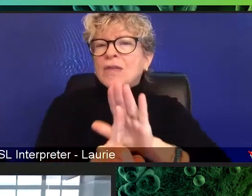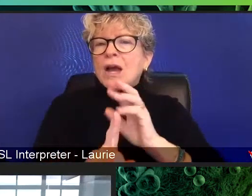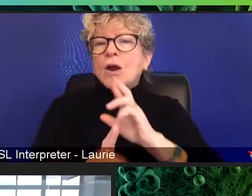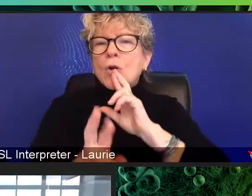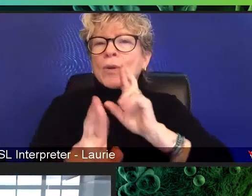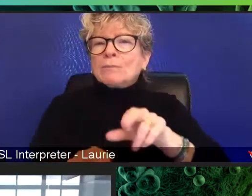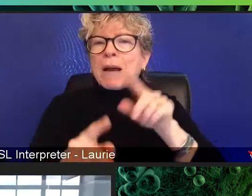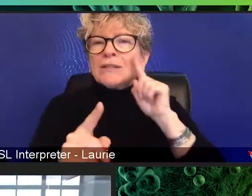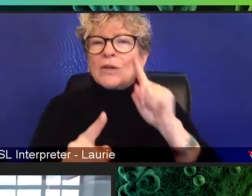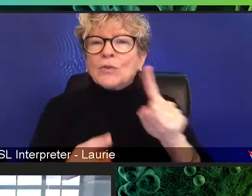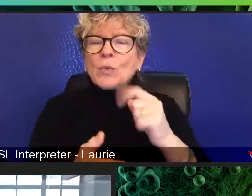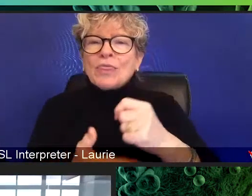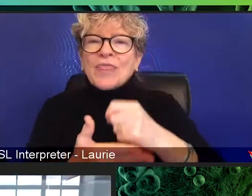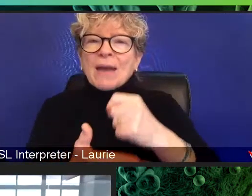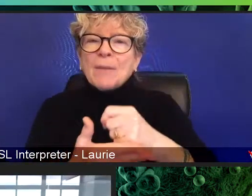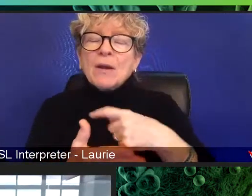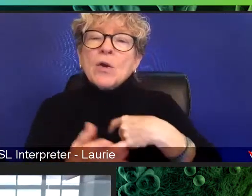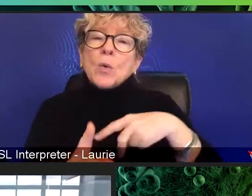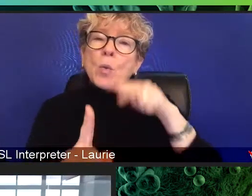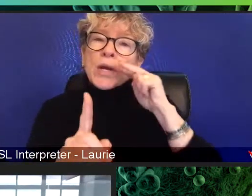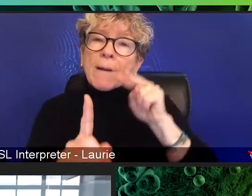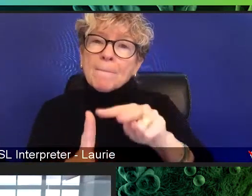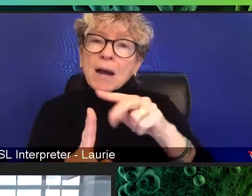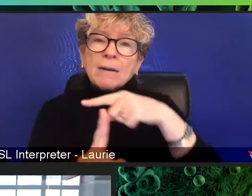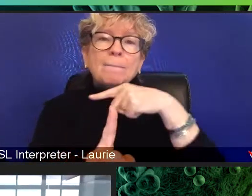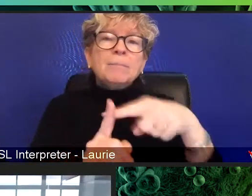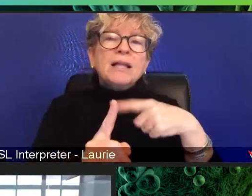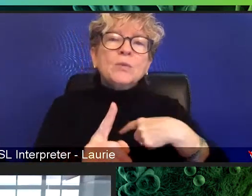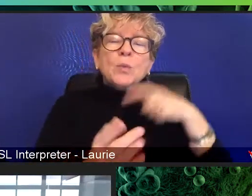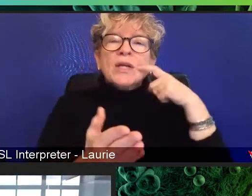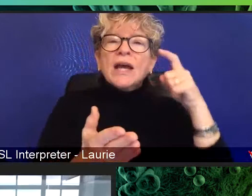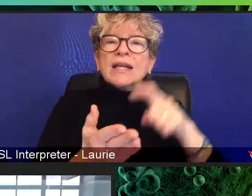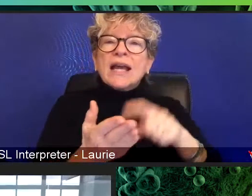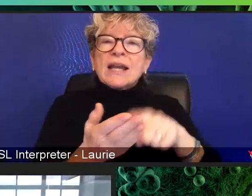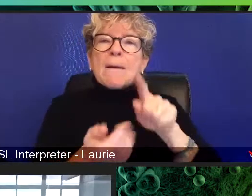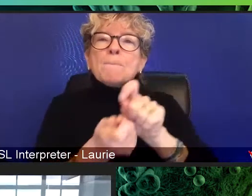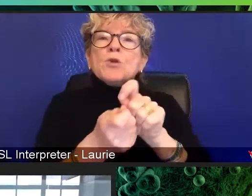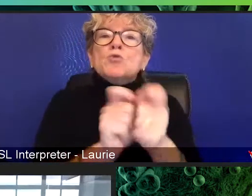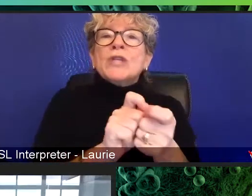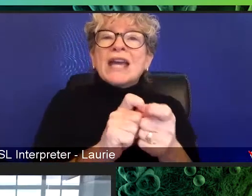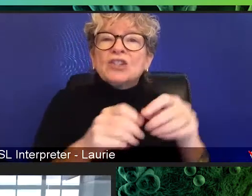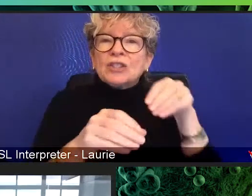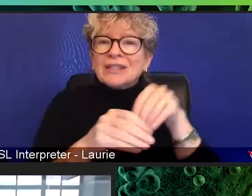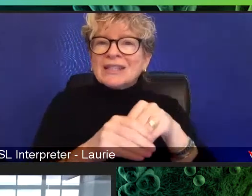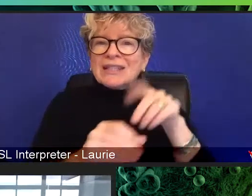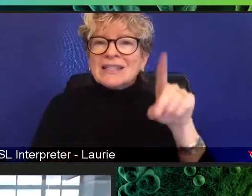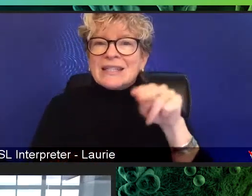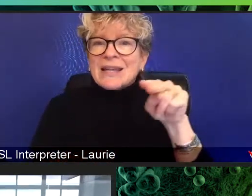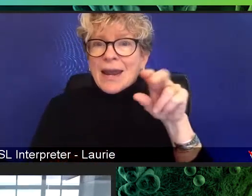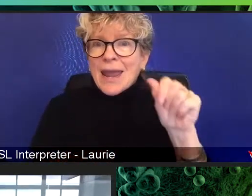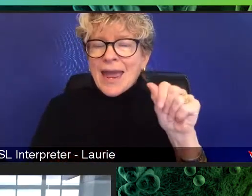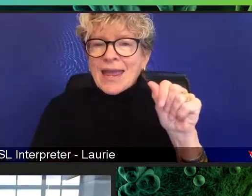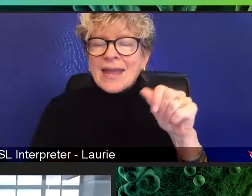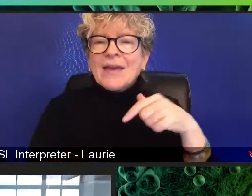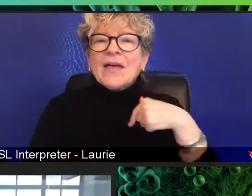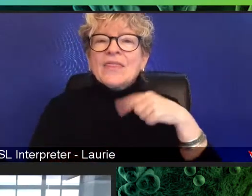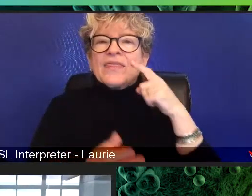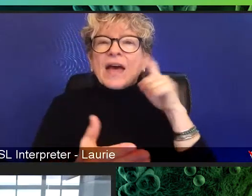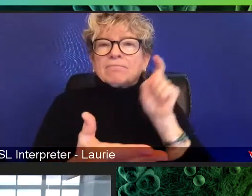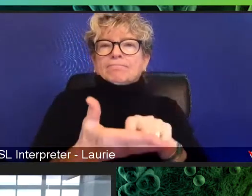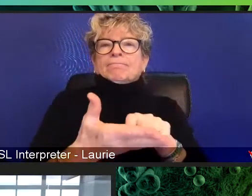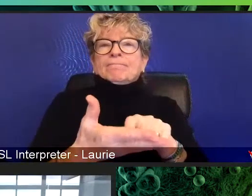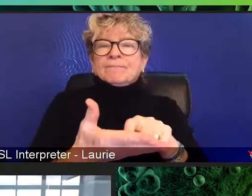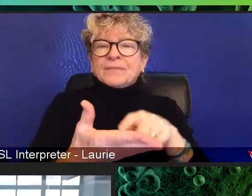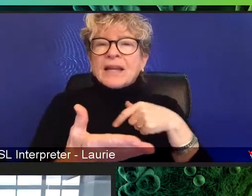monitor cancer. We can also identify mutations and genetic alterations in the DNA, which can serve as biomarkers for predicting